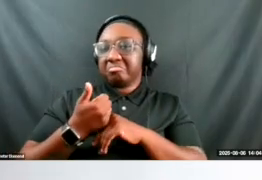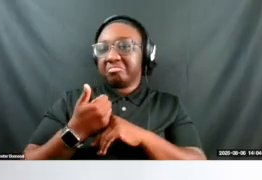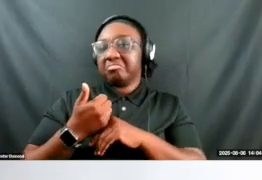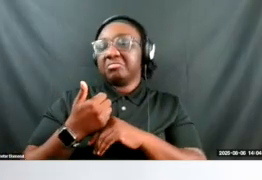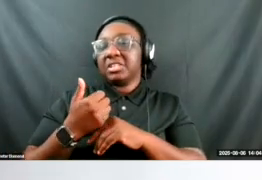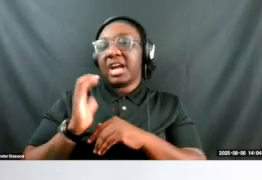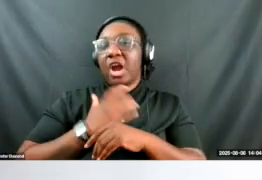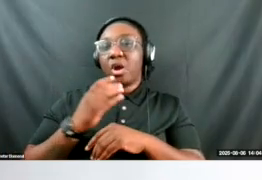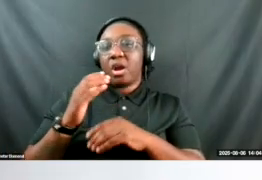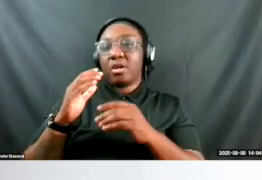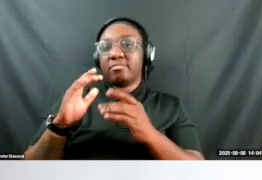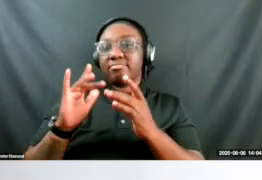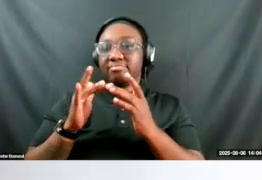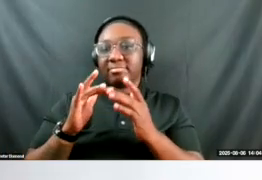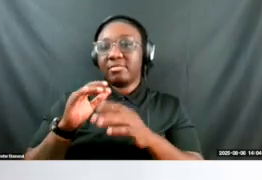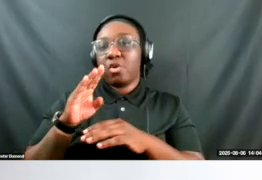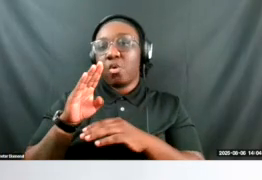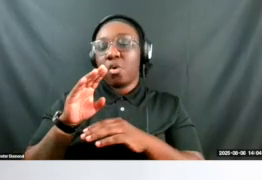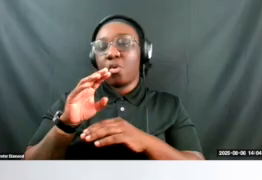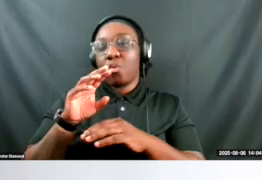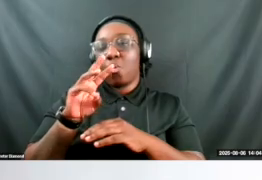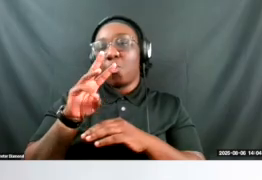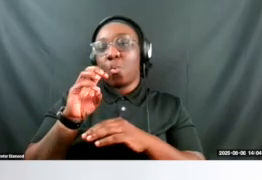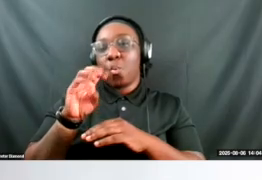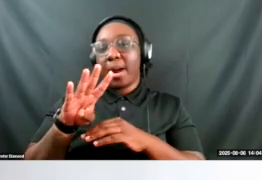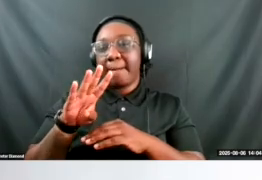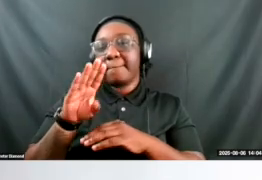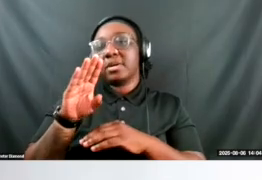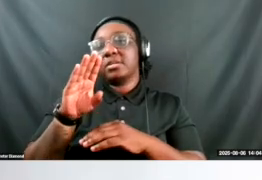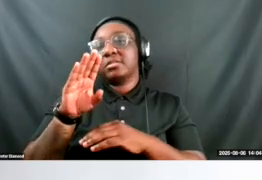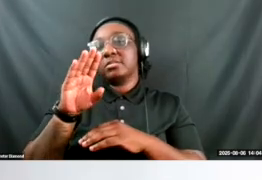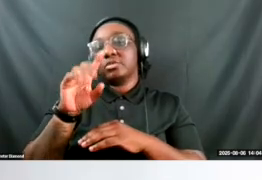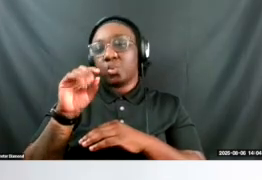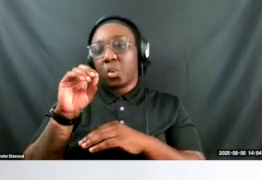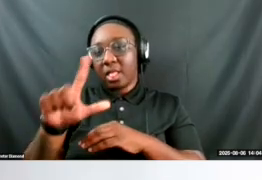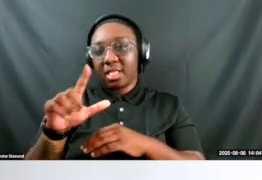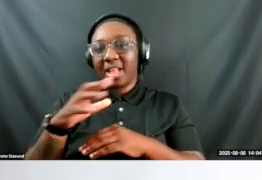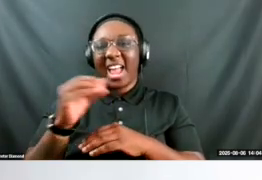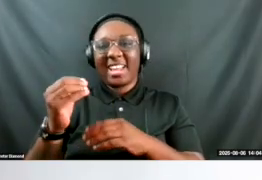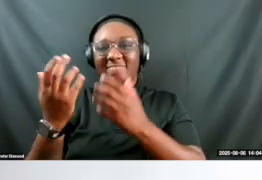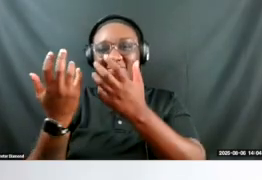consumer-focused climate equity incentive projects, such as those offered by other agencies.